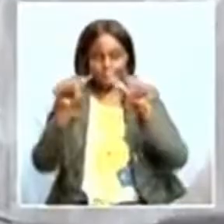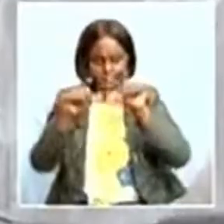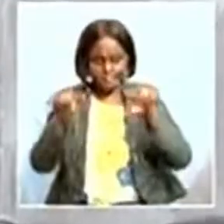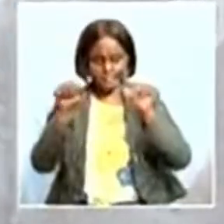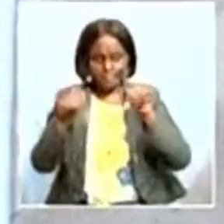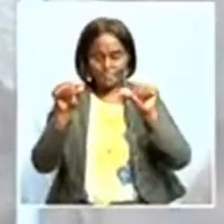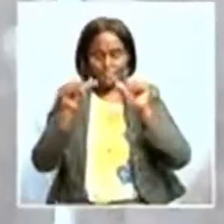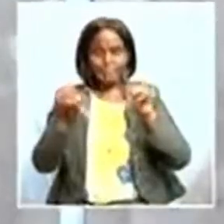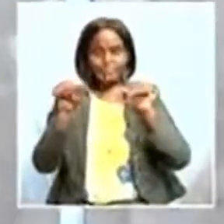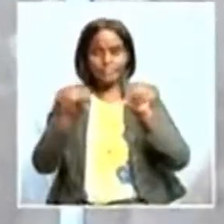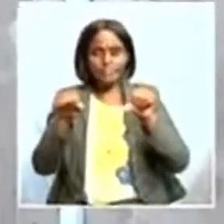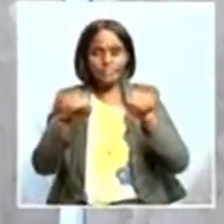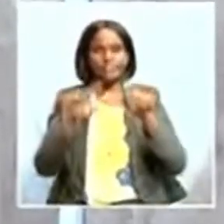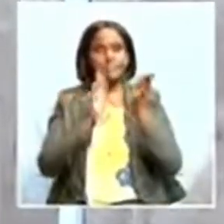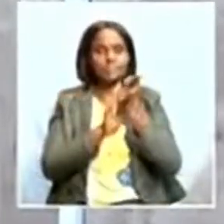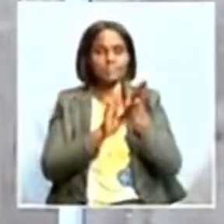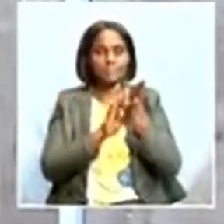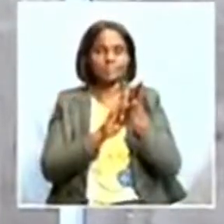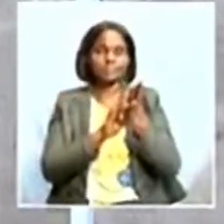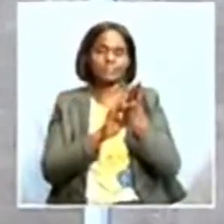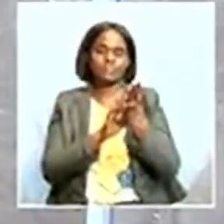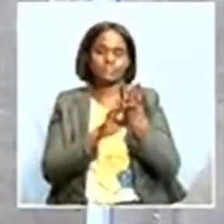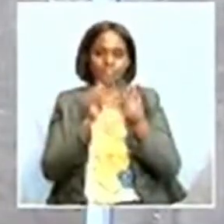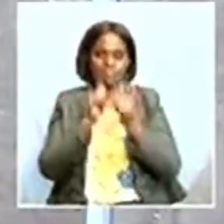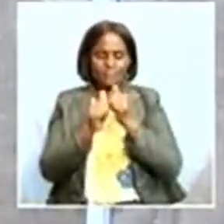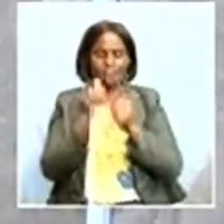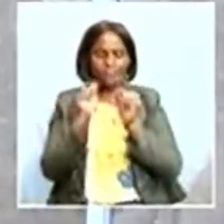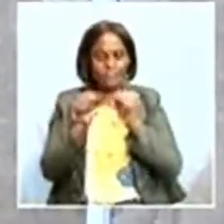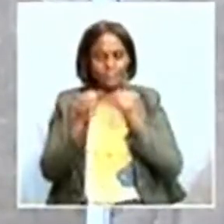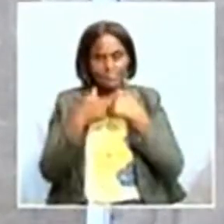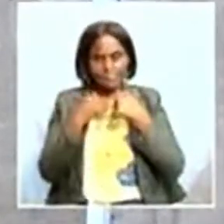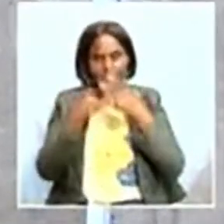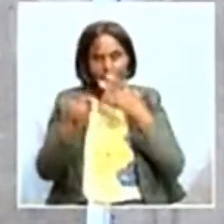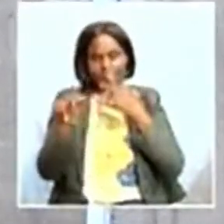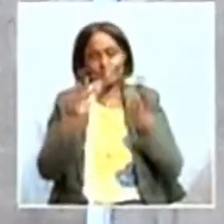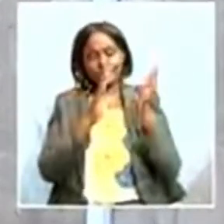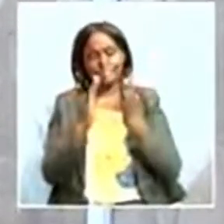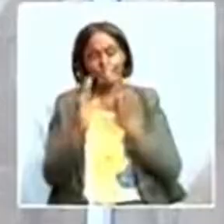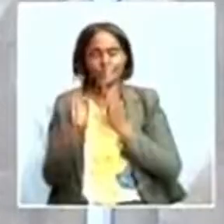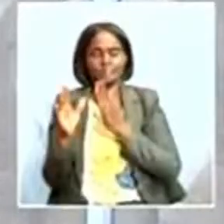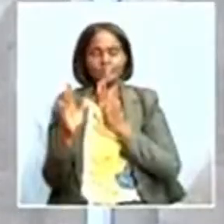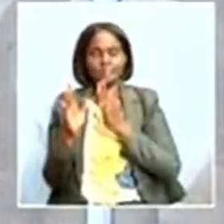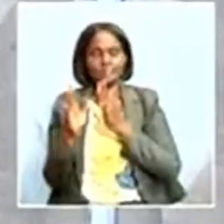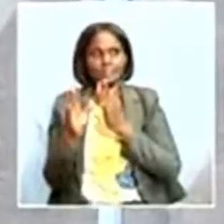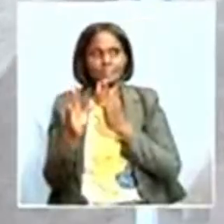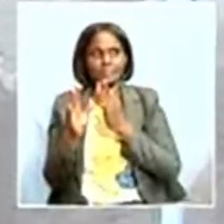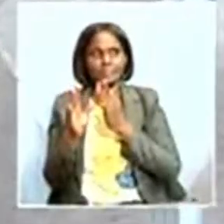assess schools that are supposed to be